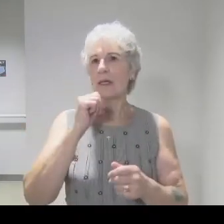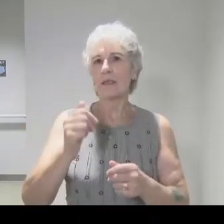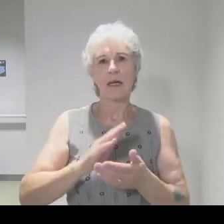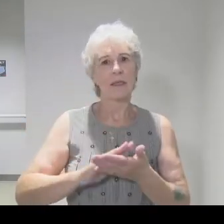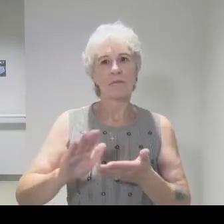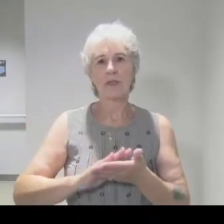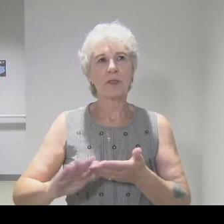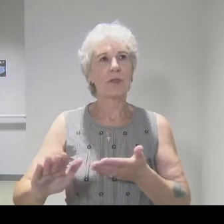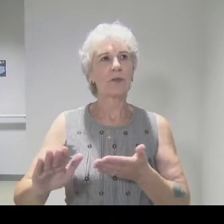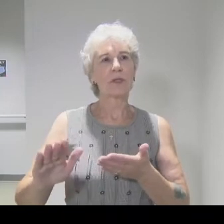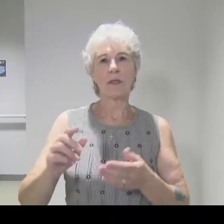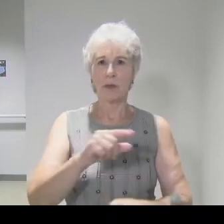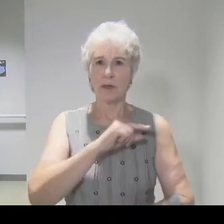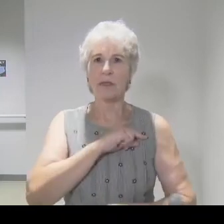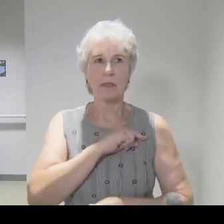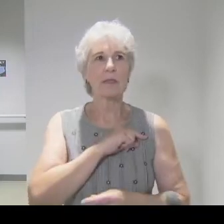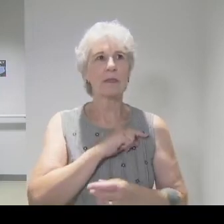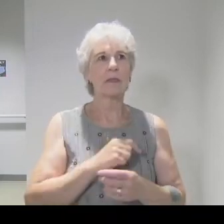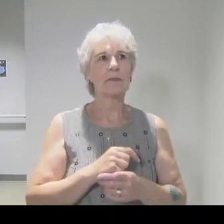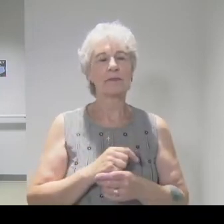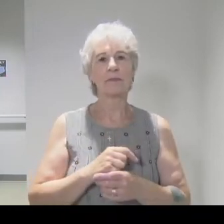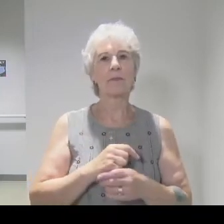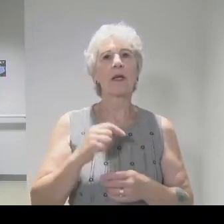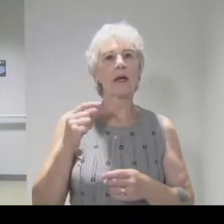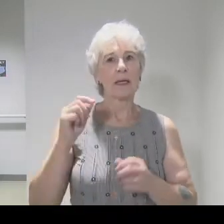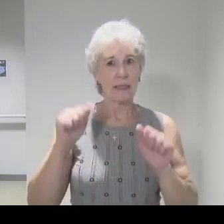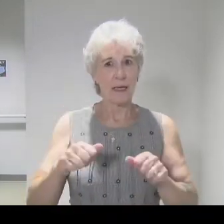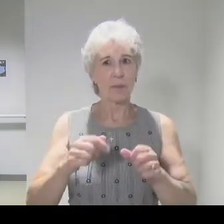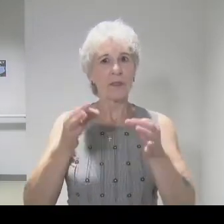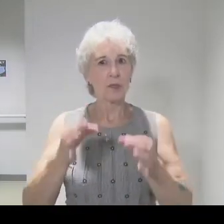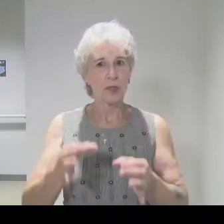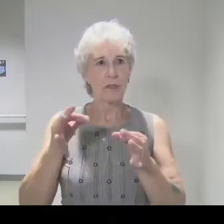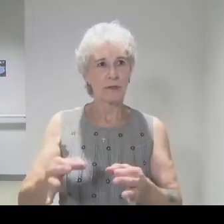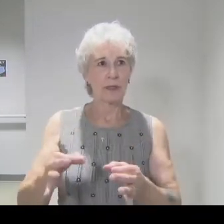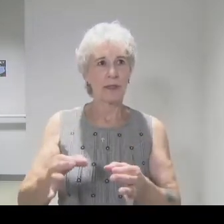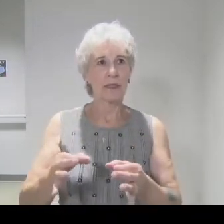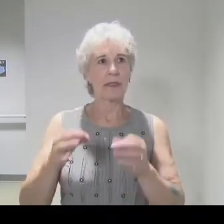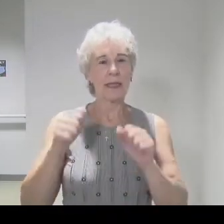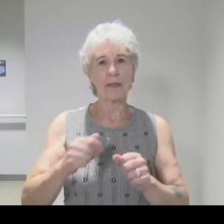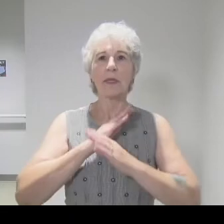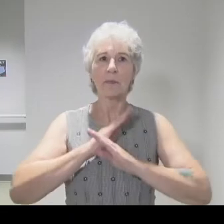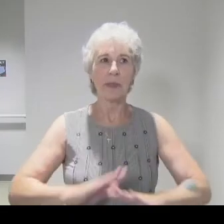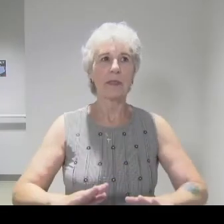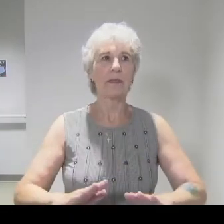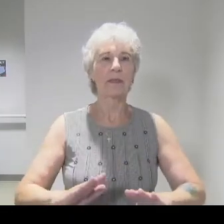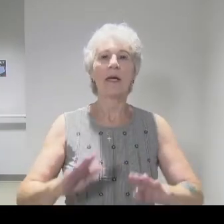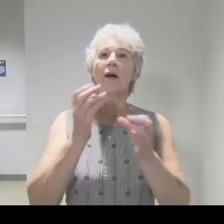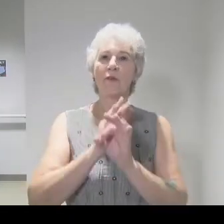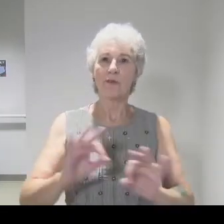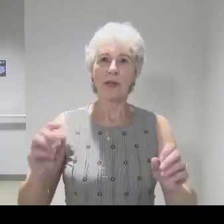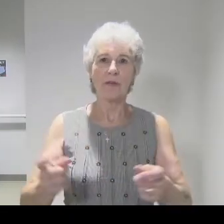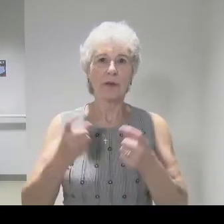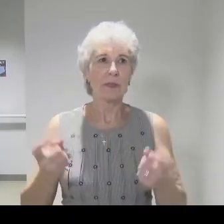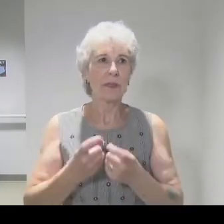before God, we are guilty of sin, and yet we can be justified, we can be at peace, we can be free from sin